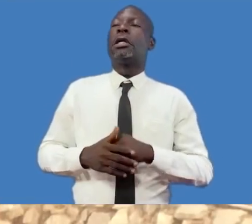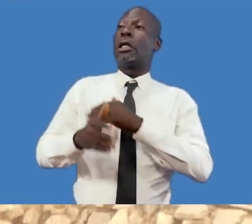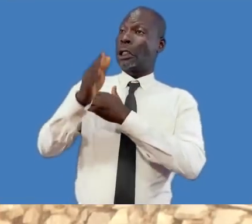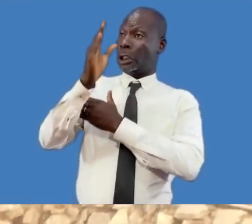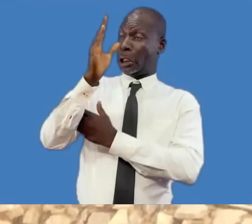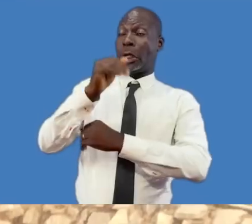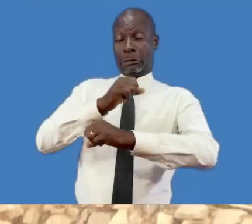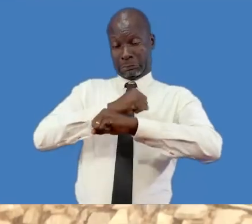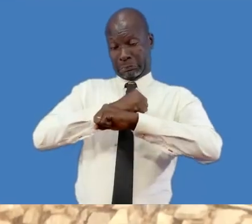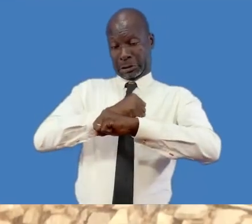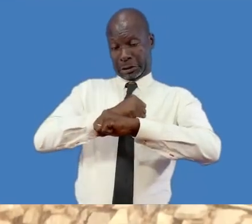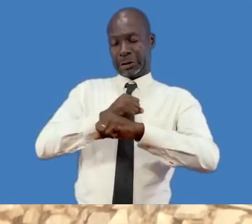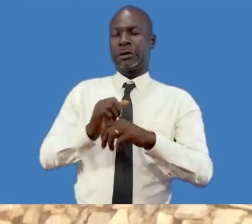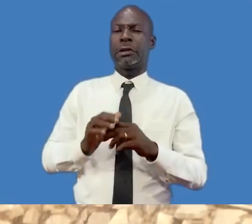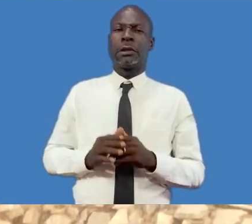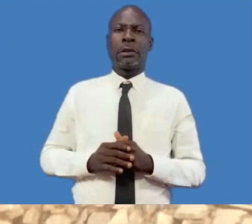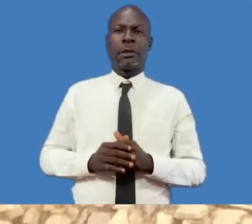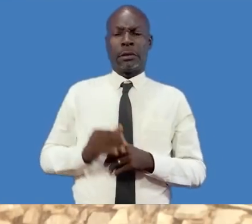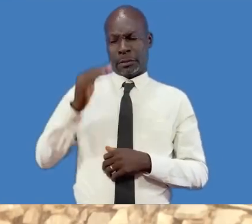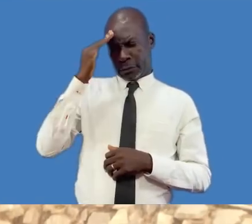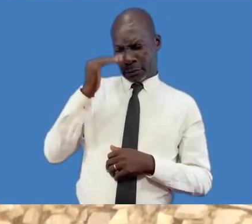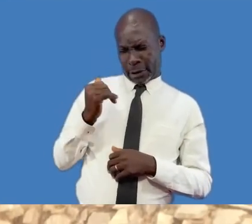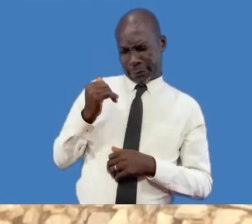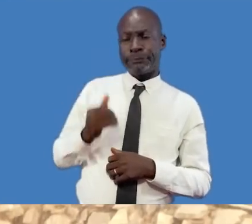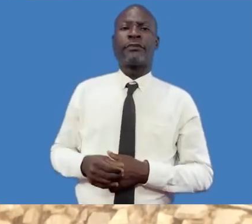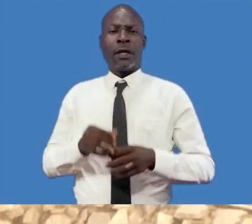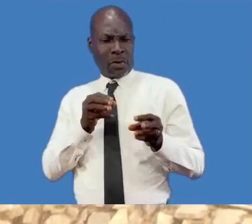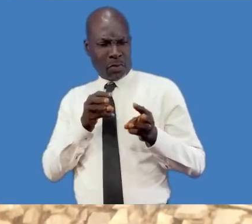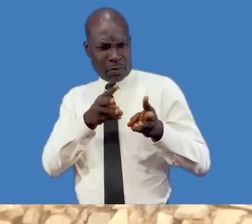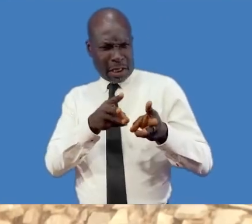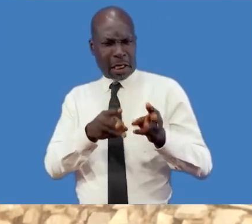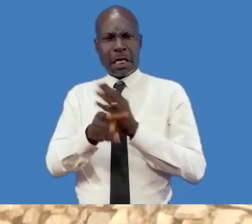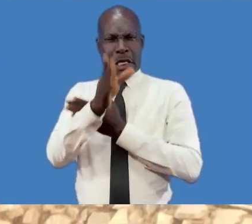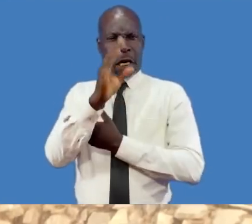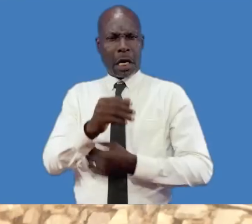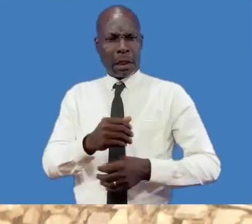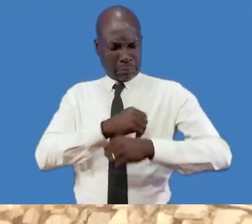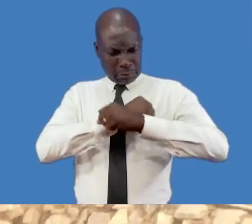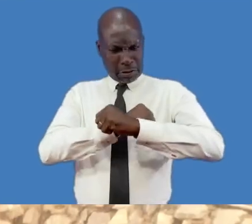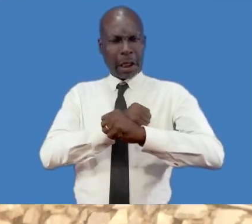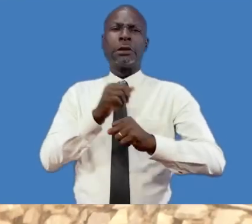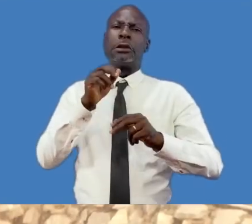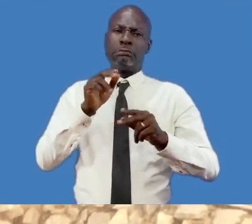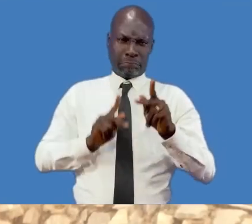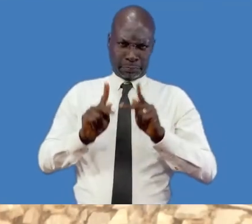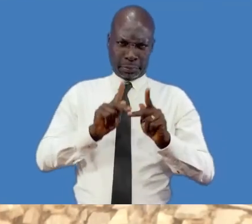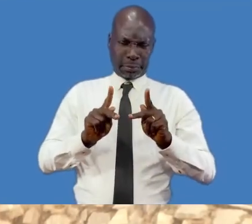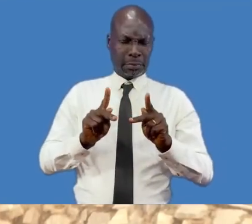onyankopon ahobanbo ekwan a onyame efa so na obo ne nkrofo